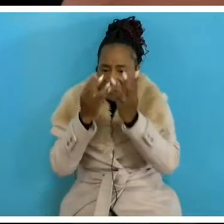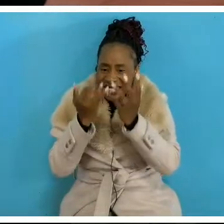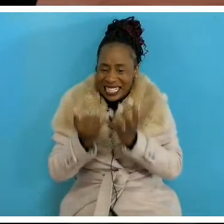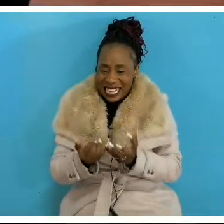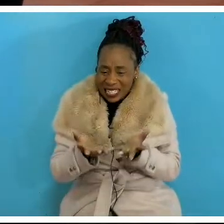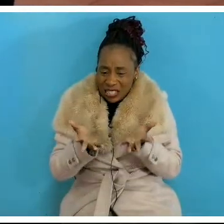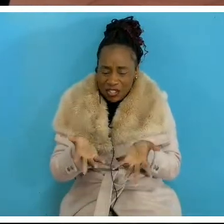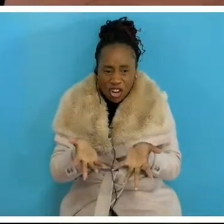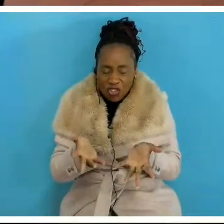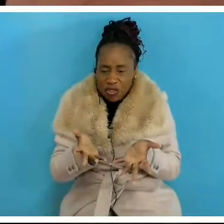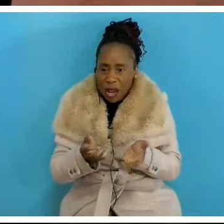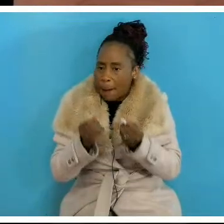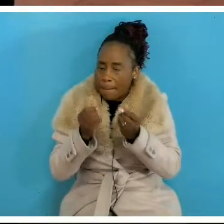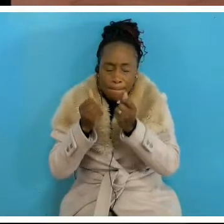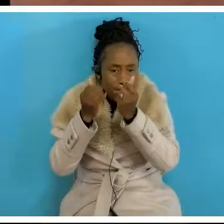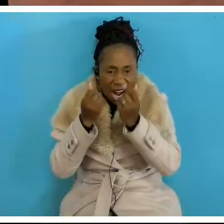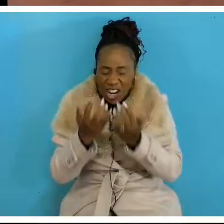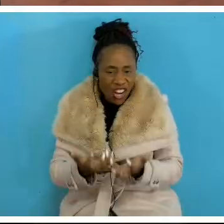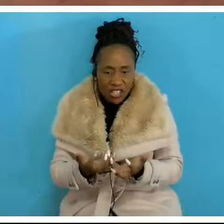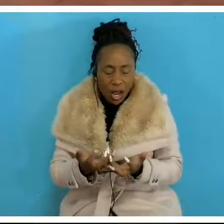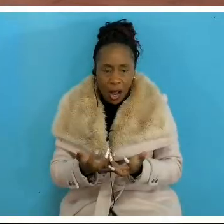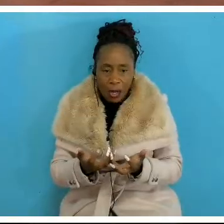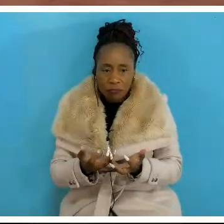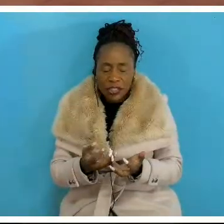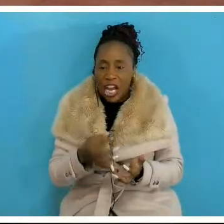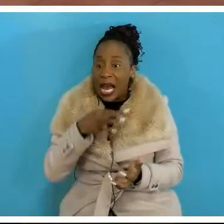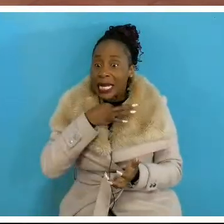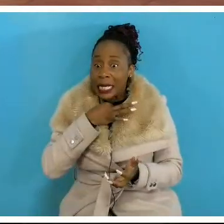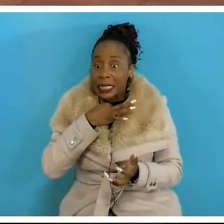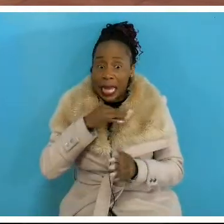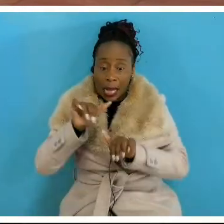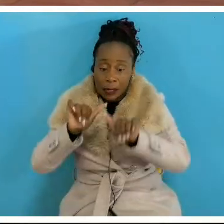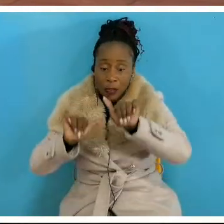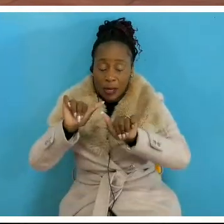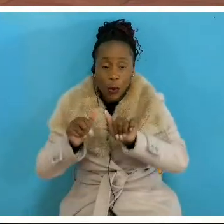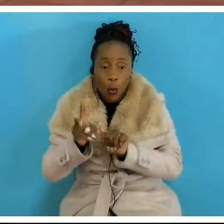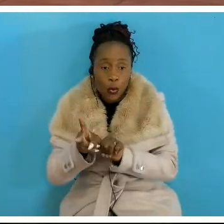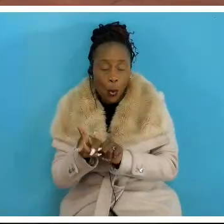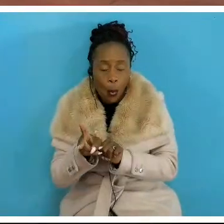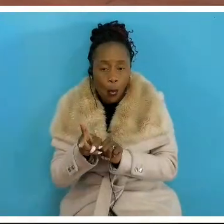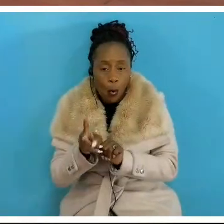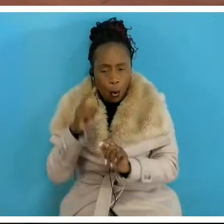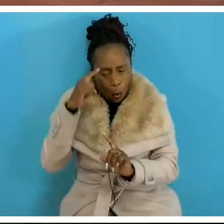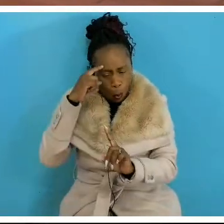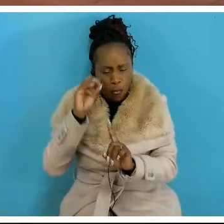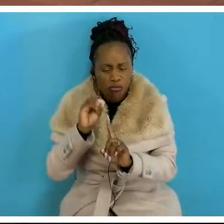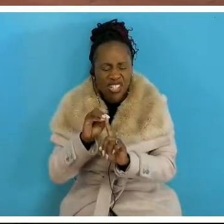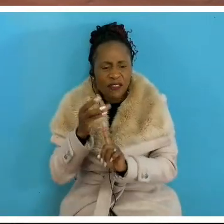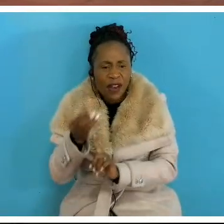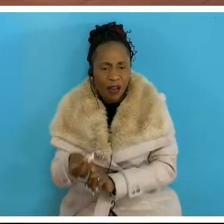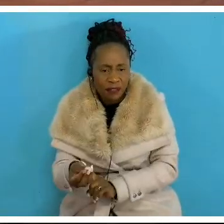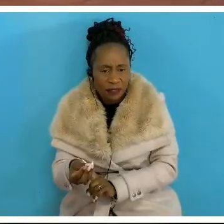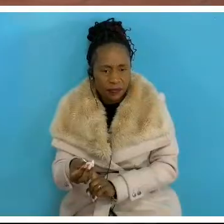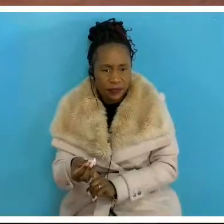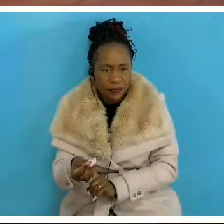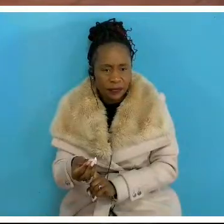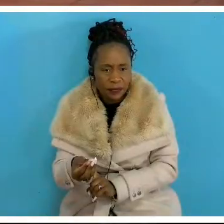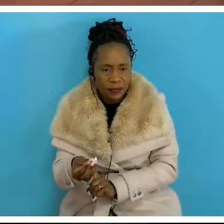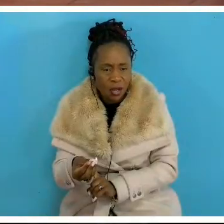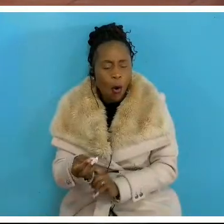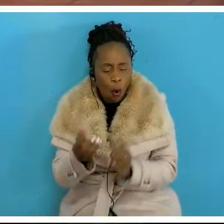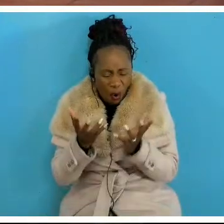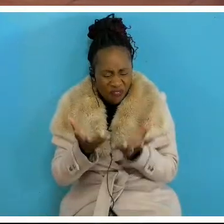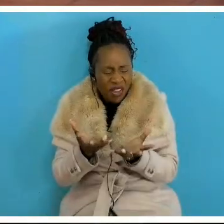There should be a risk assessment as well. If you have objective, so obviously you must